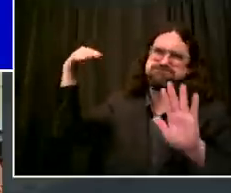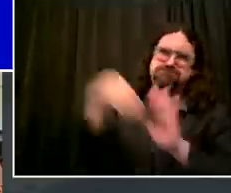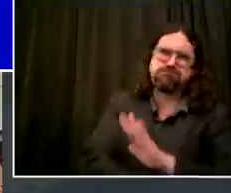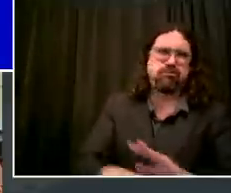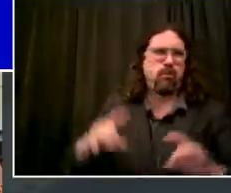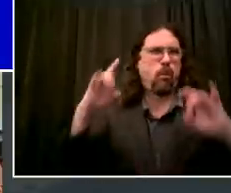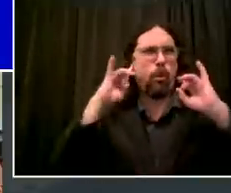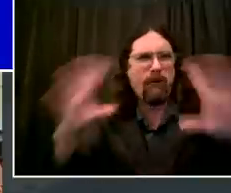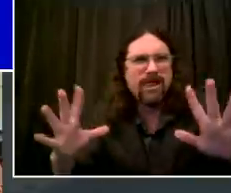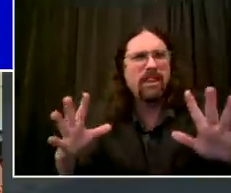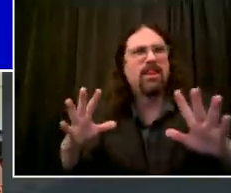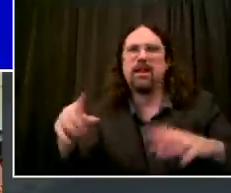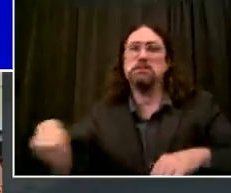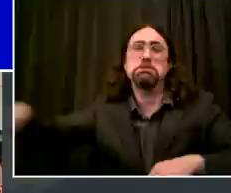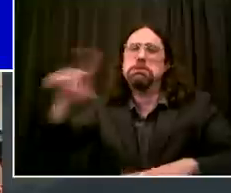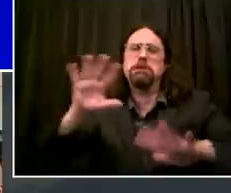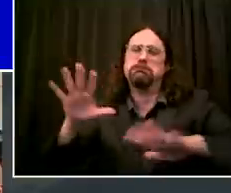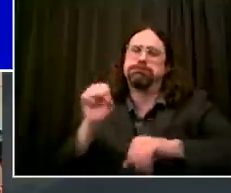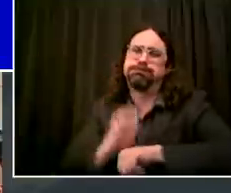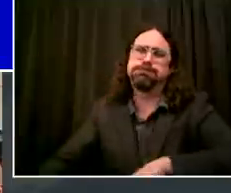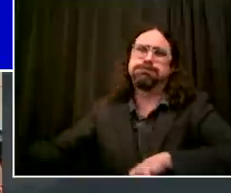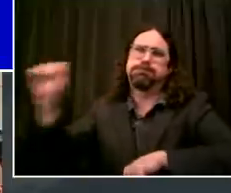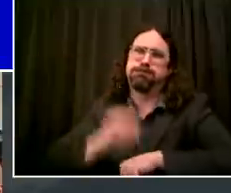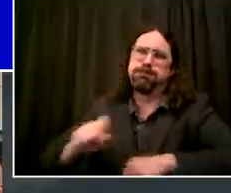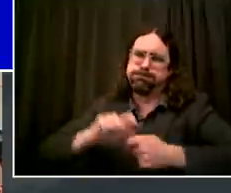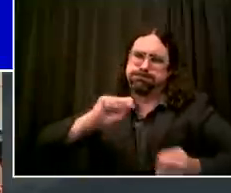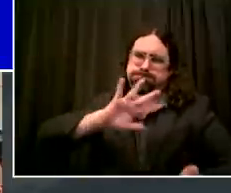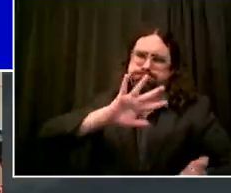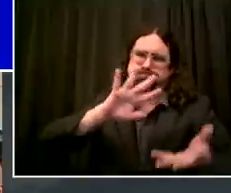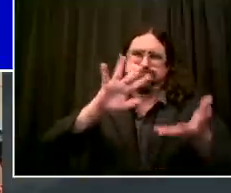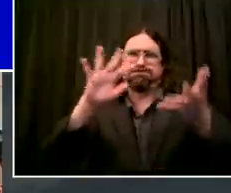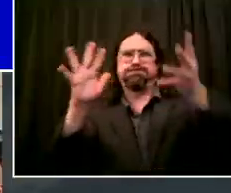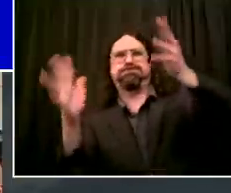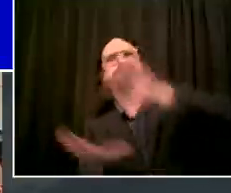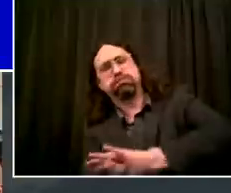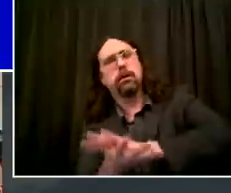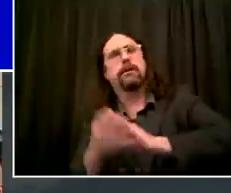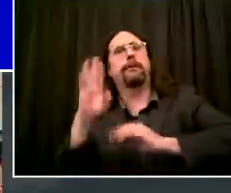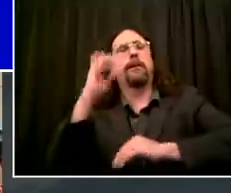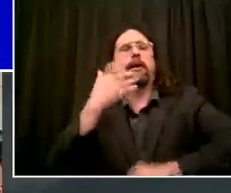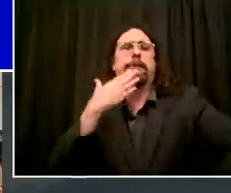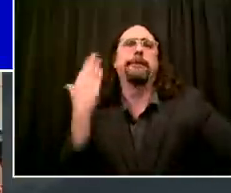that will change the heart and soul of the people of the Bronx or the people of this city.